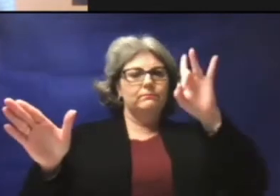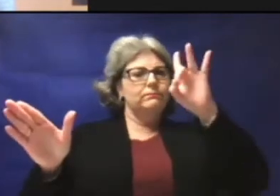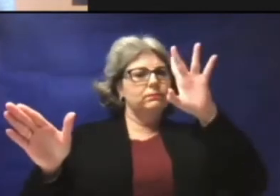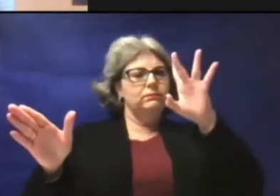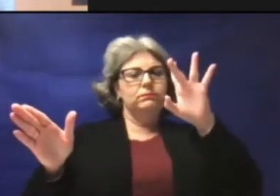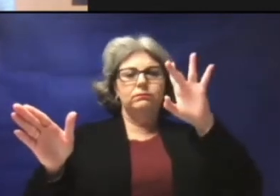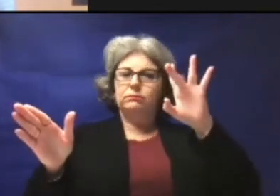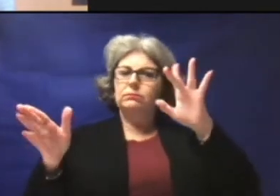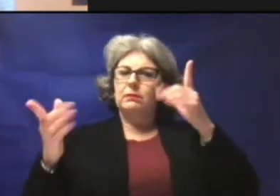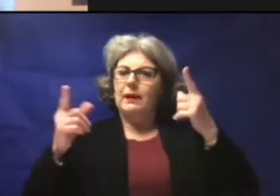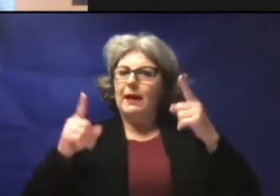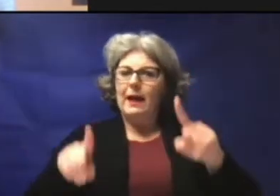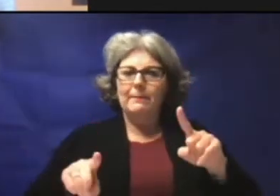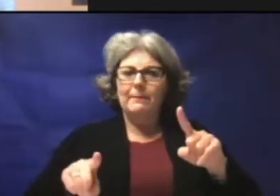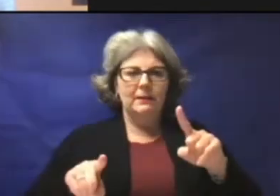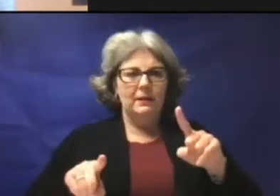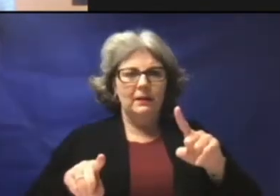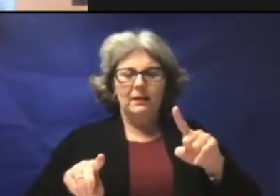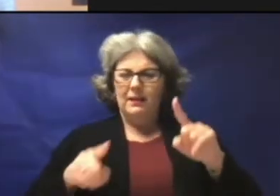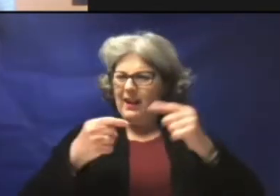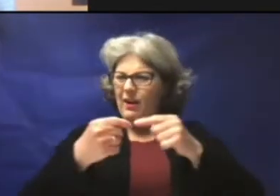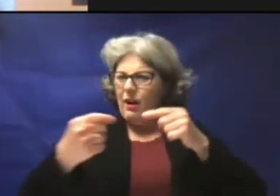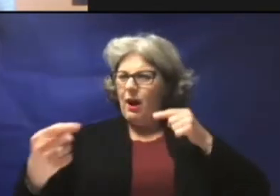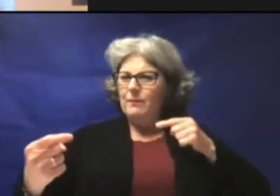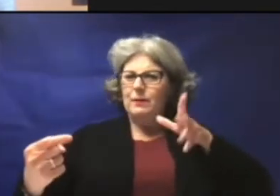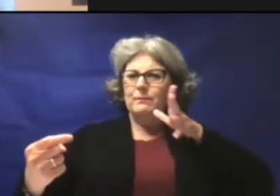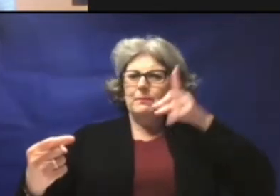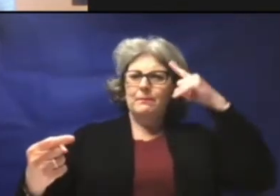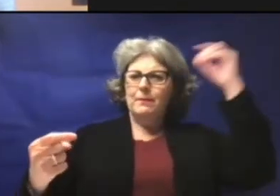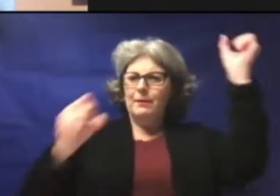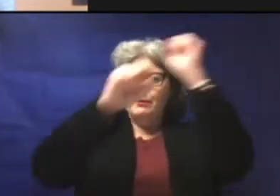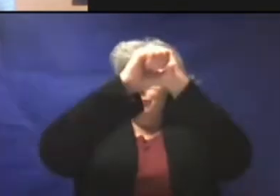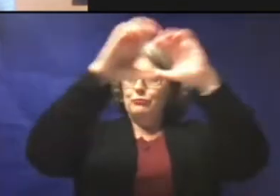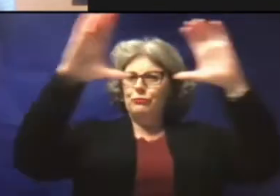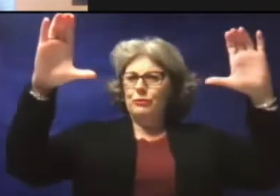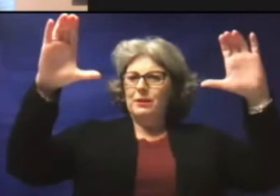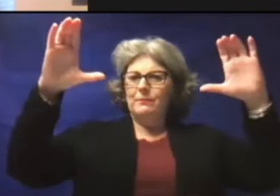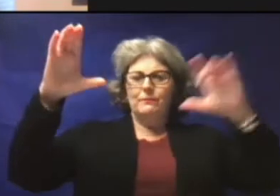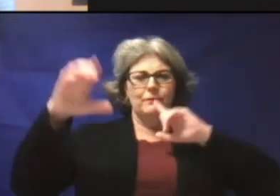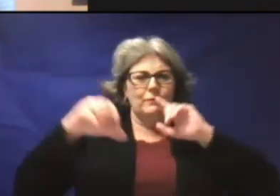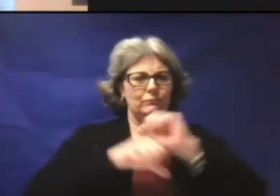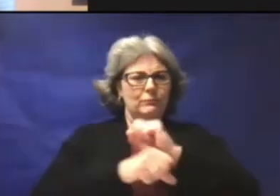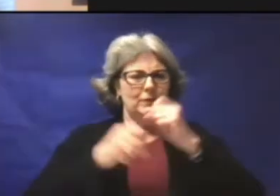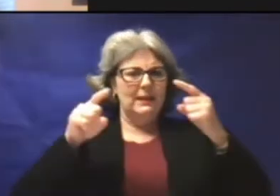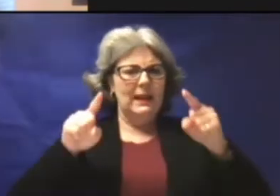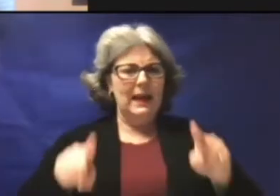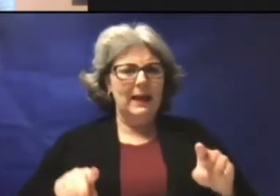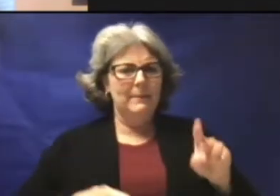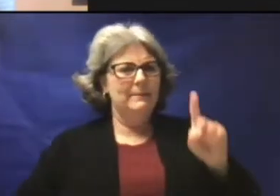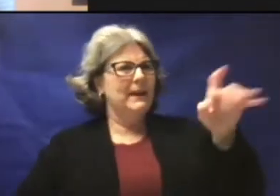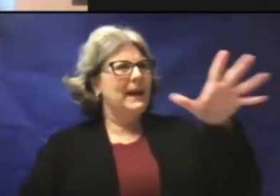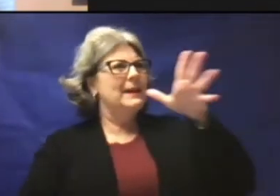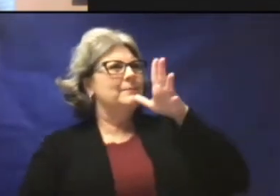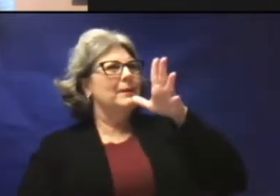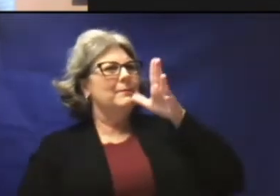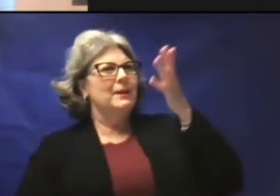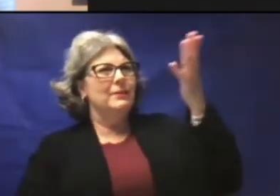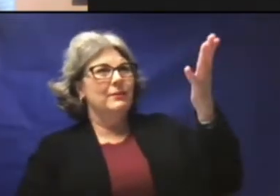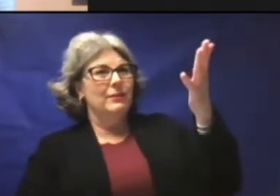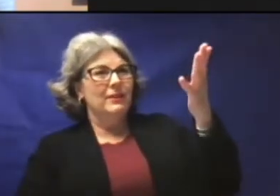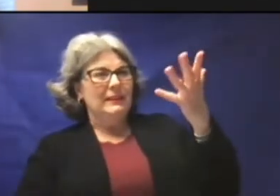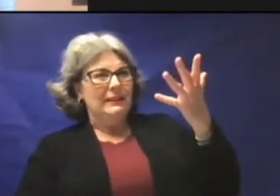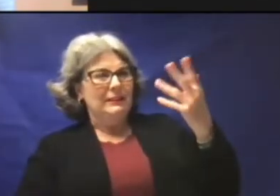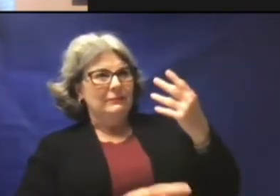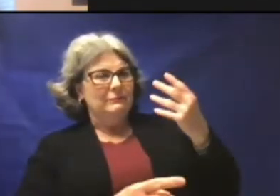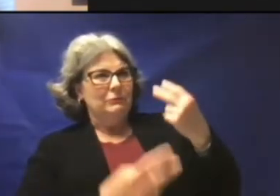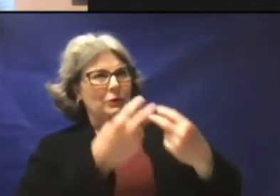ways on how completely opposite her dream was from reality. I even asked her too, like, do you regret